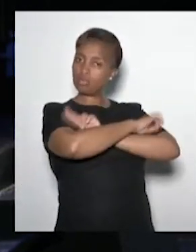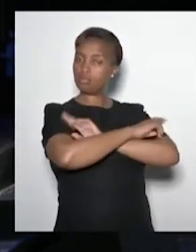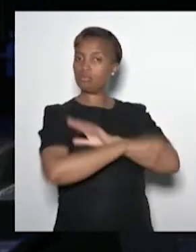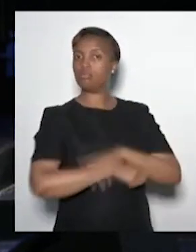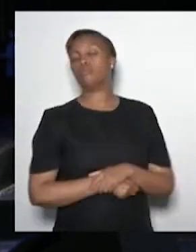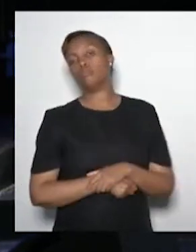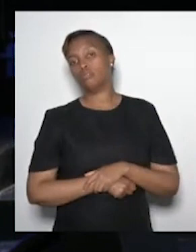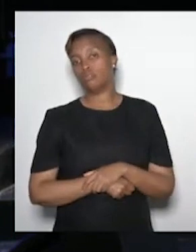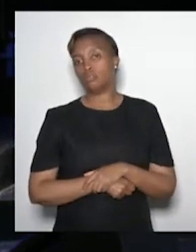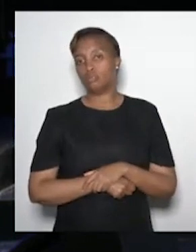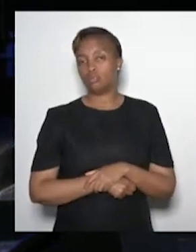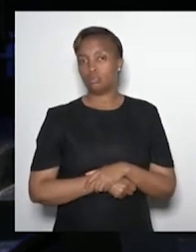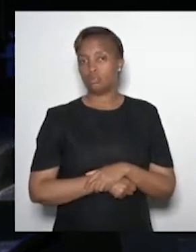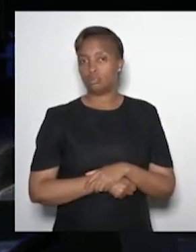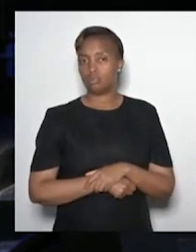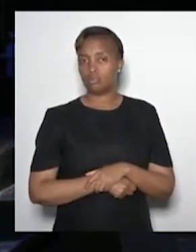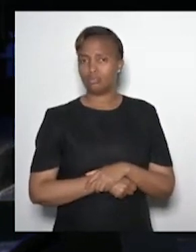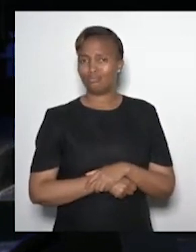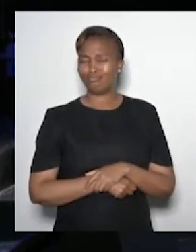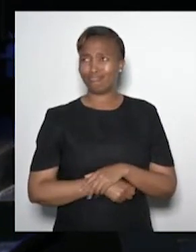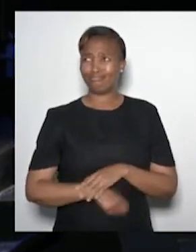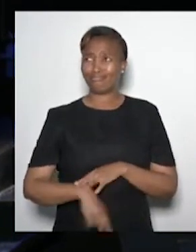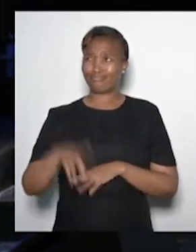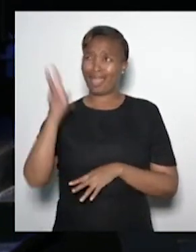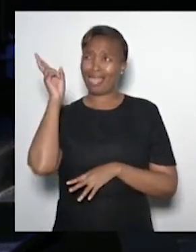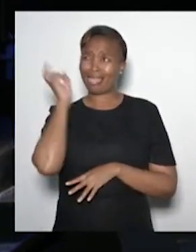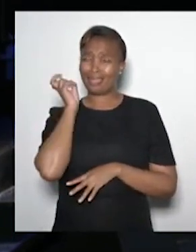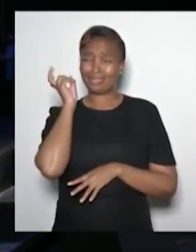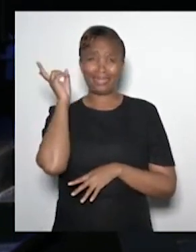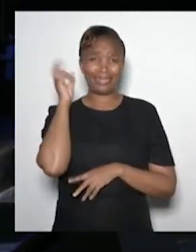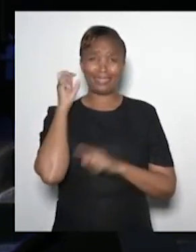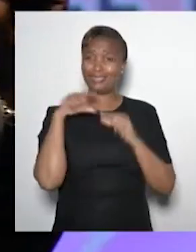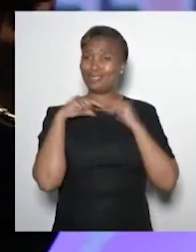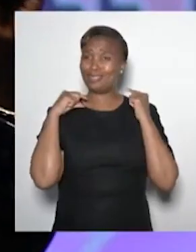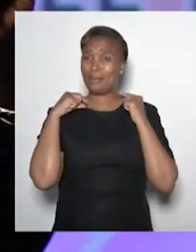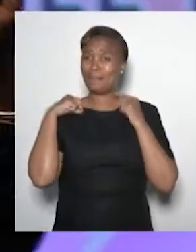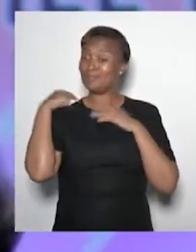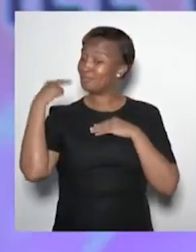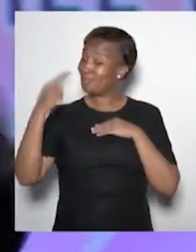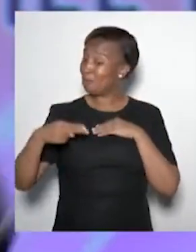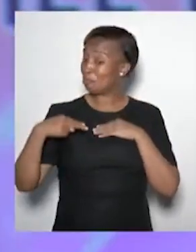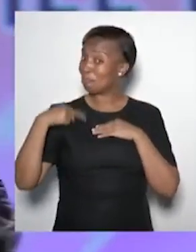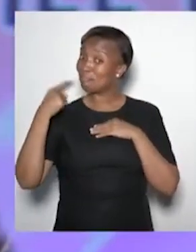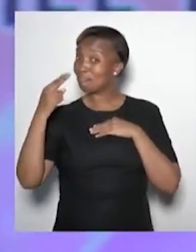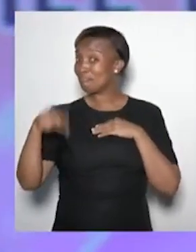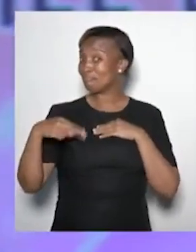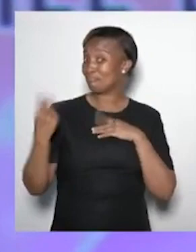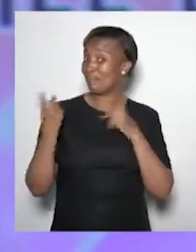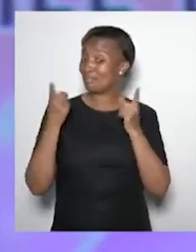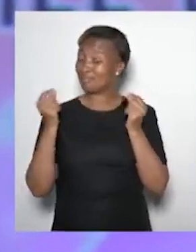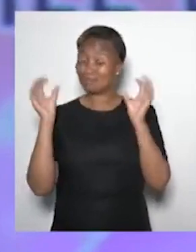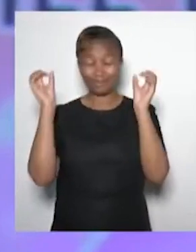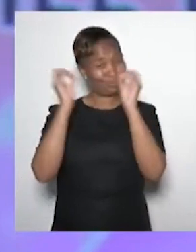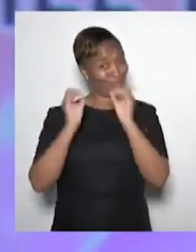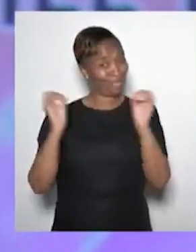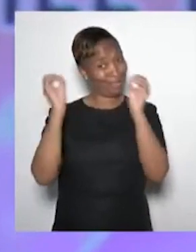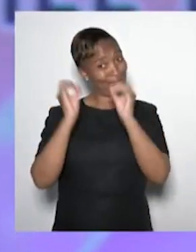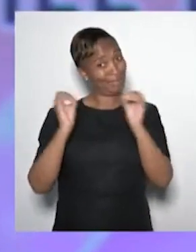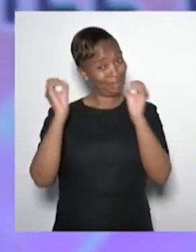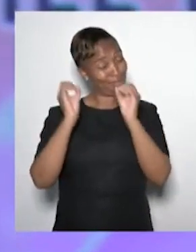I must kimamele muruti forever, doing nothing.